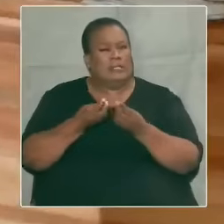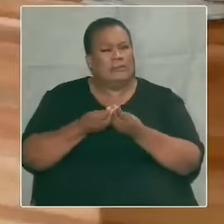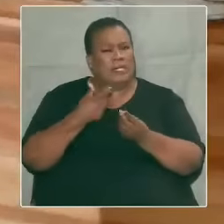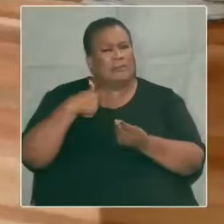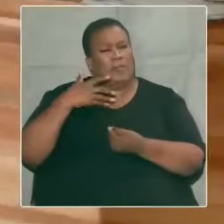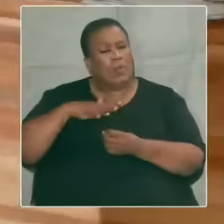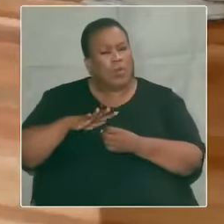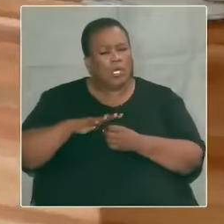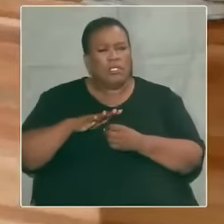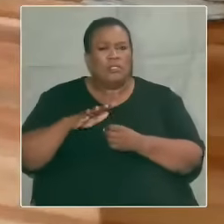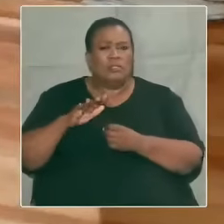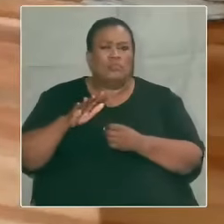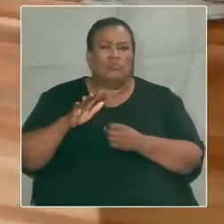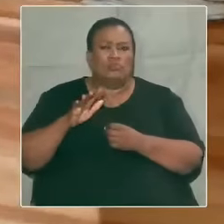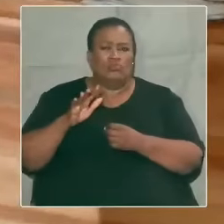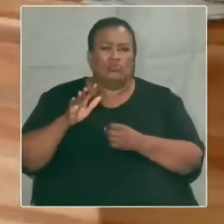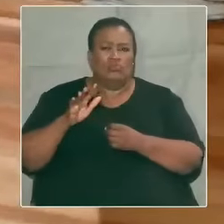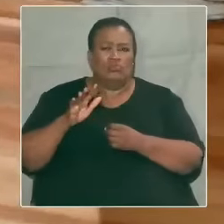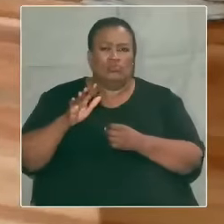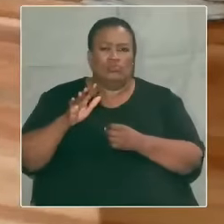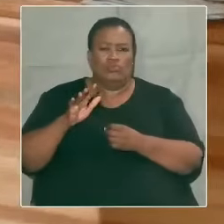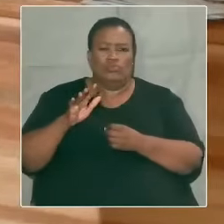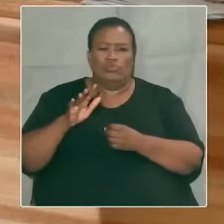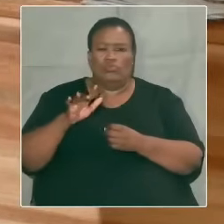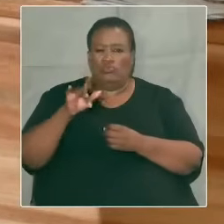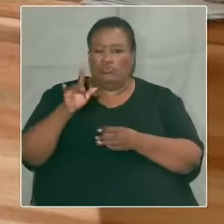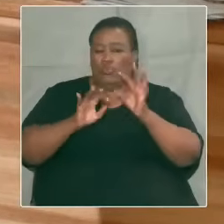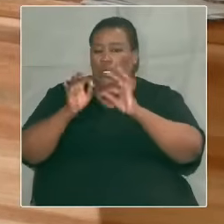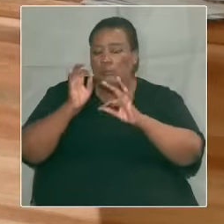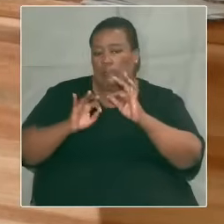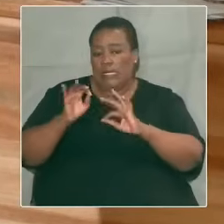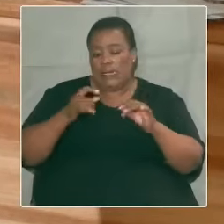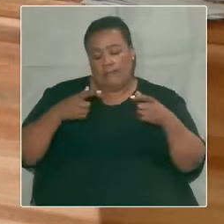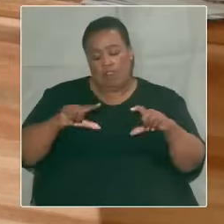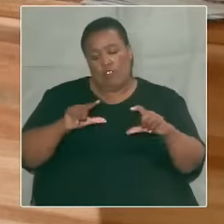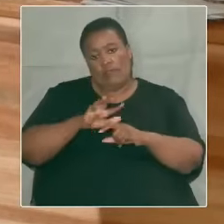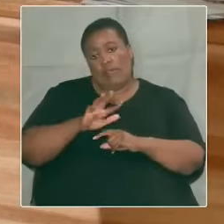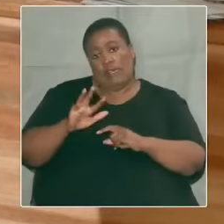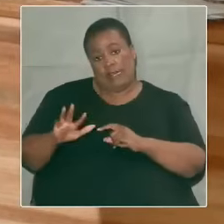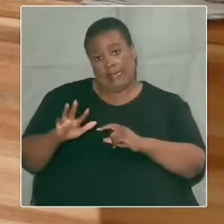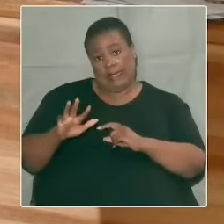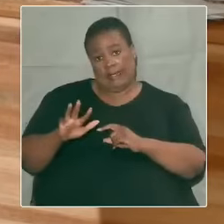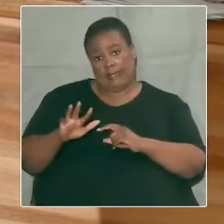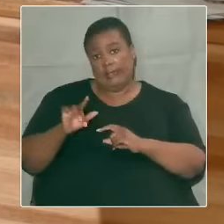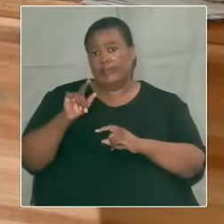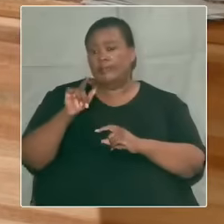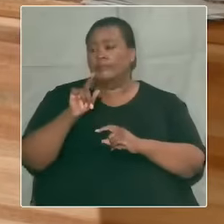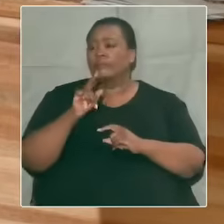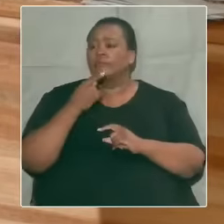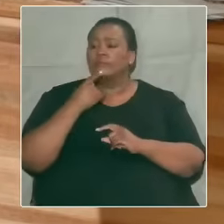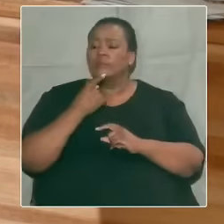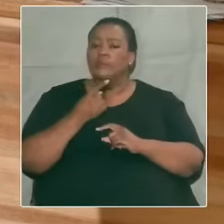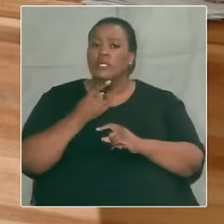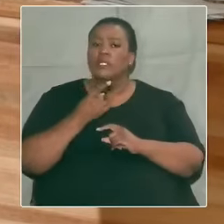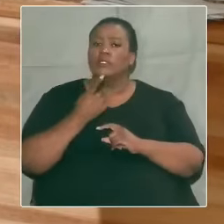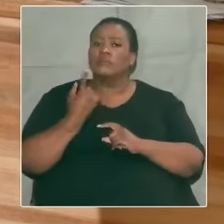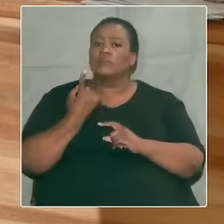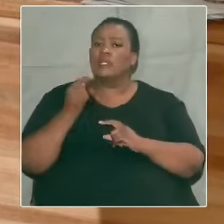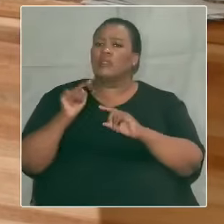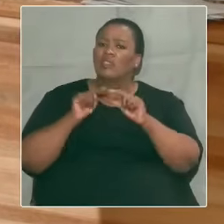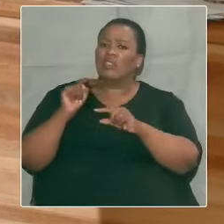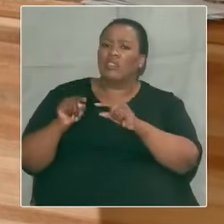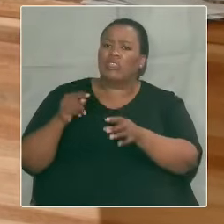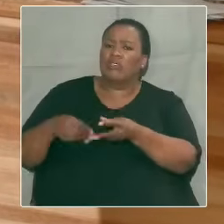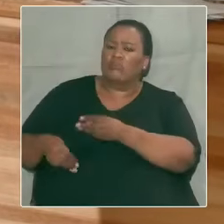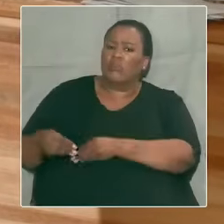to get you to clarify in paragraph 99. When you talk about allegations of